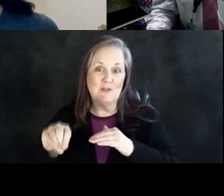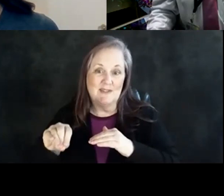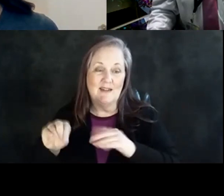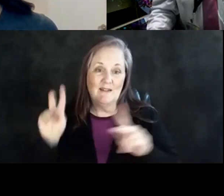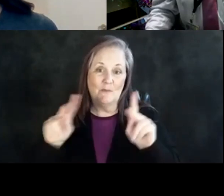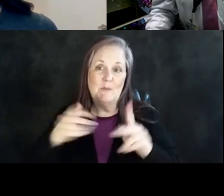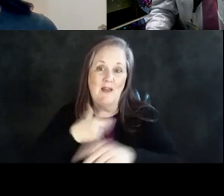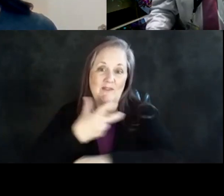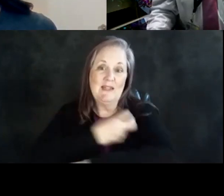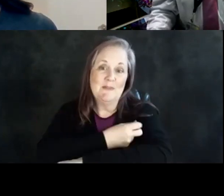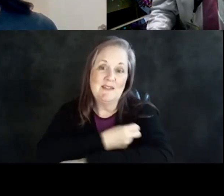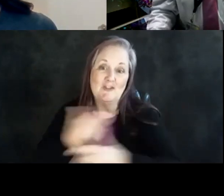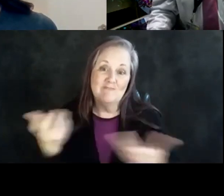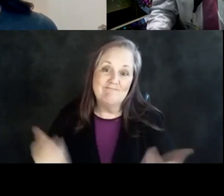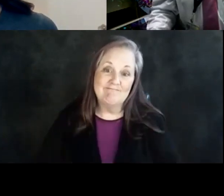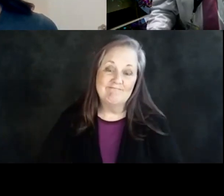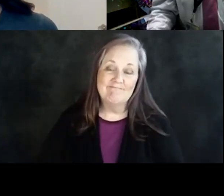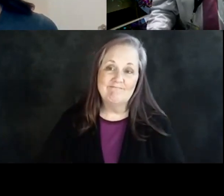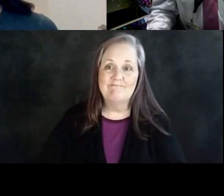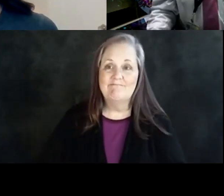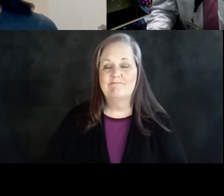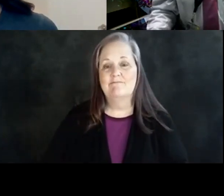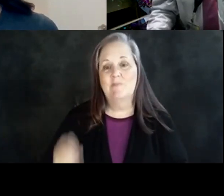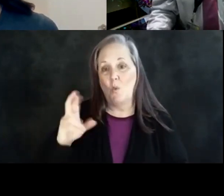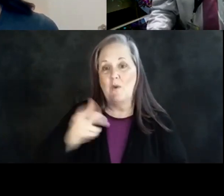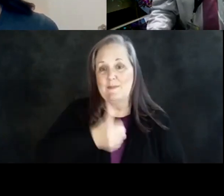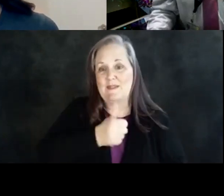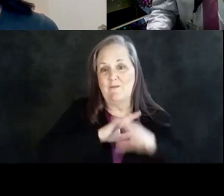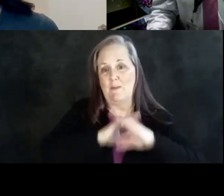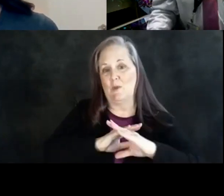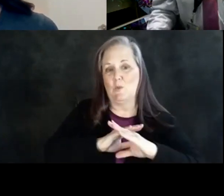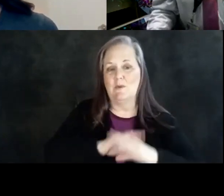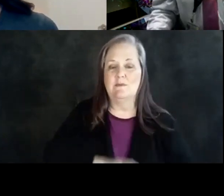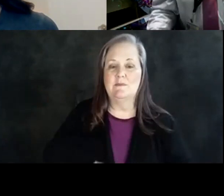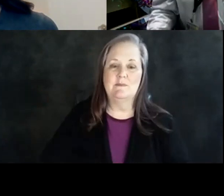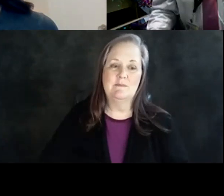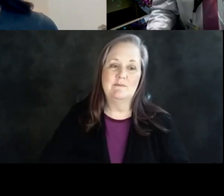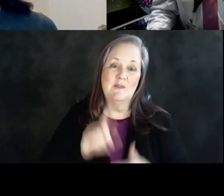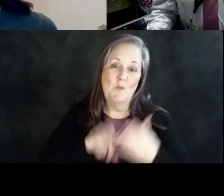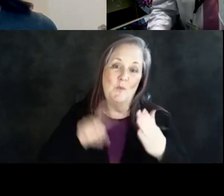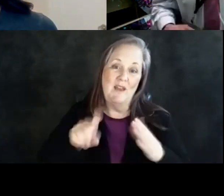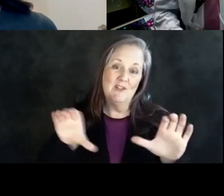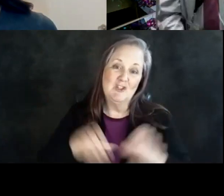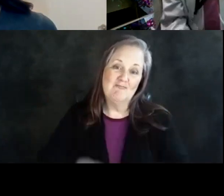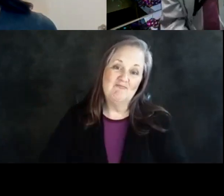being immunized or being immune. That's what we have to do.